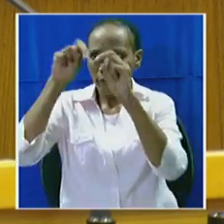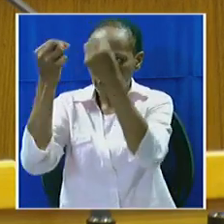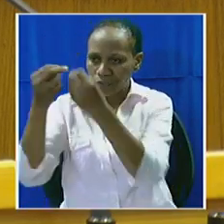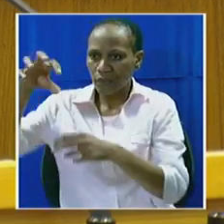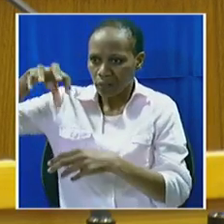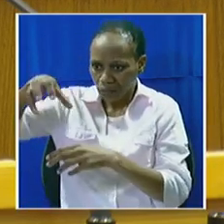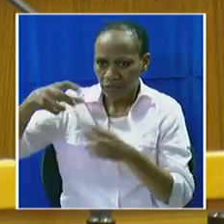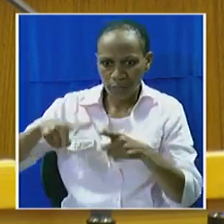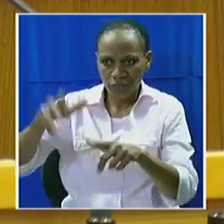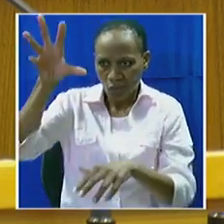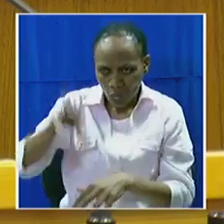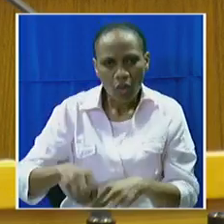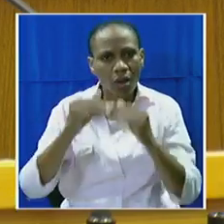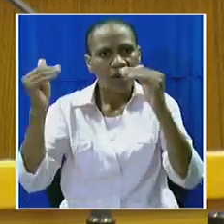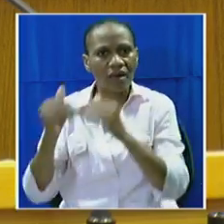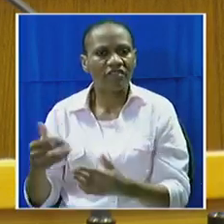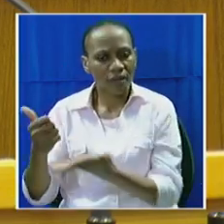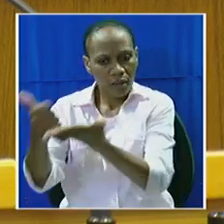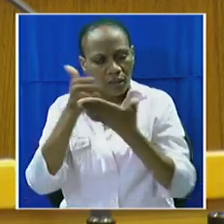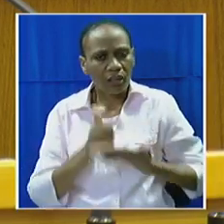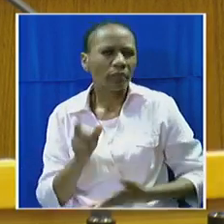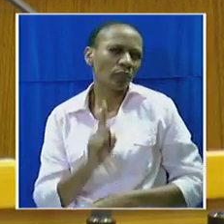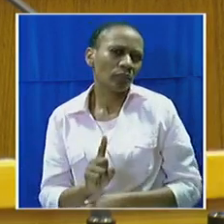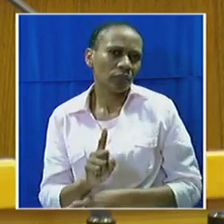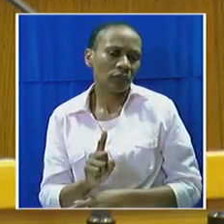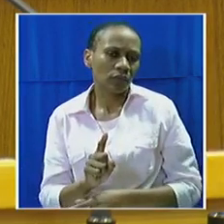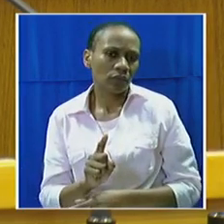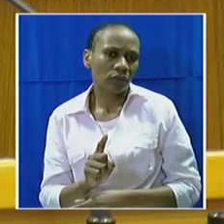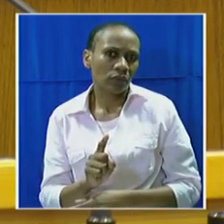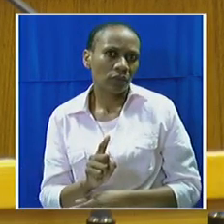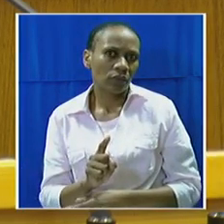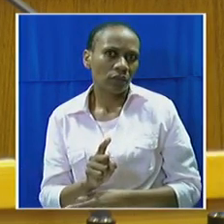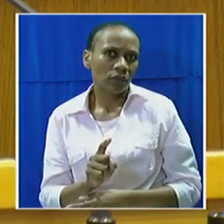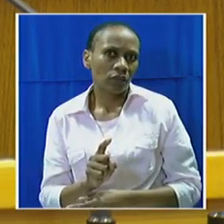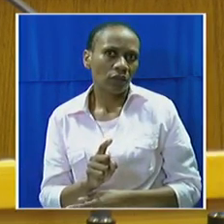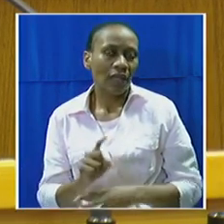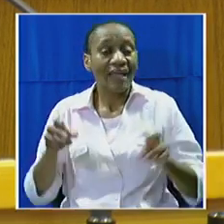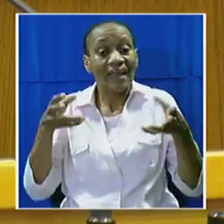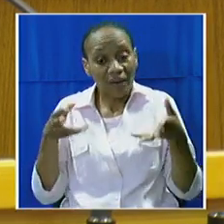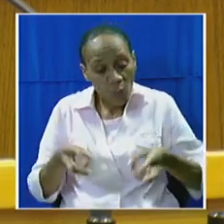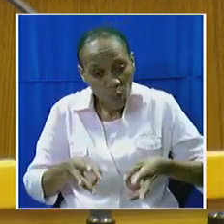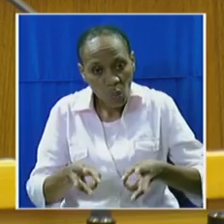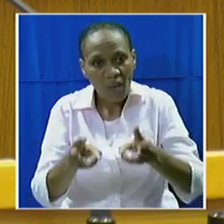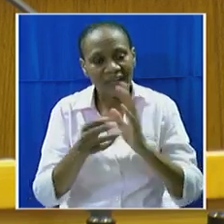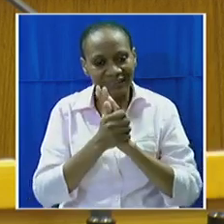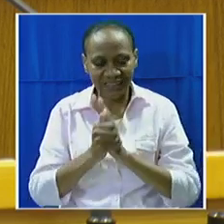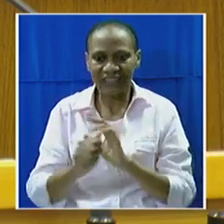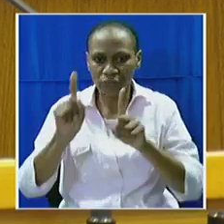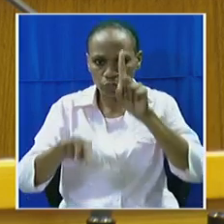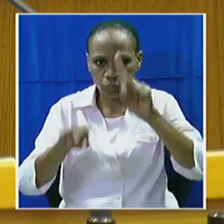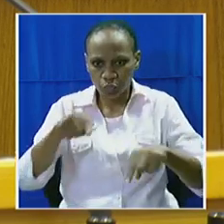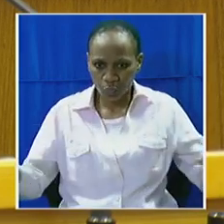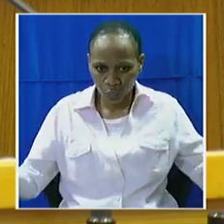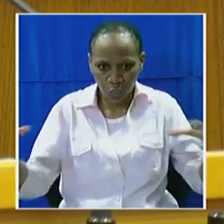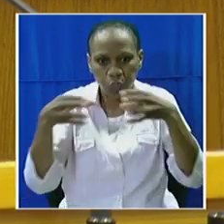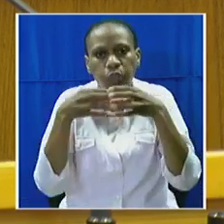all micro levels, would assist us to bring about a matrix of required skills to